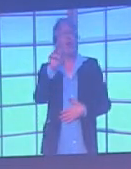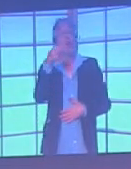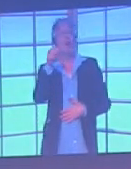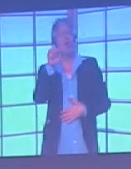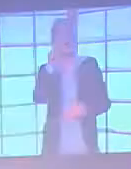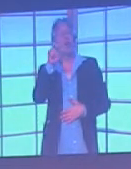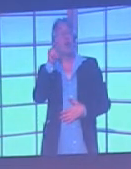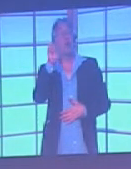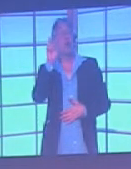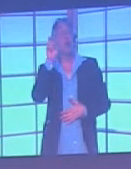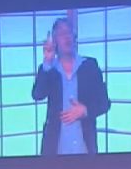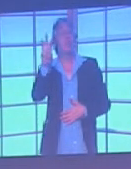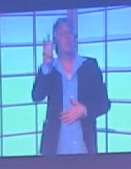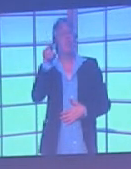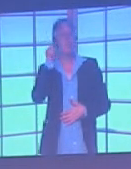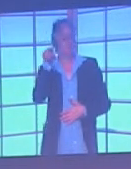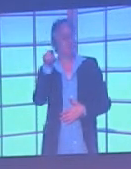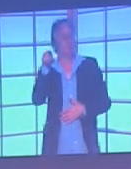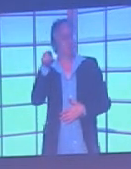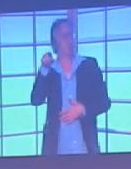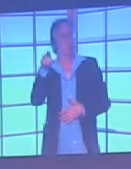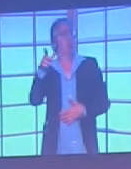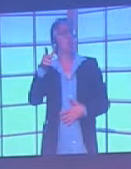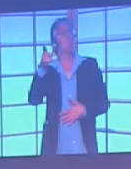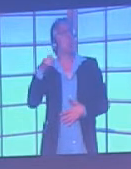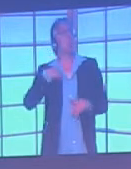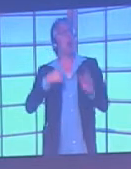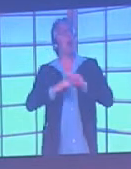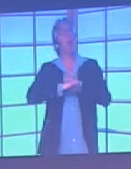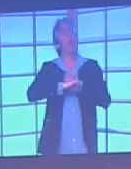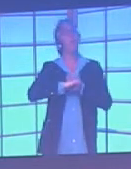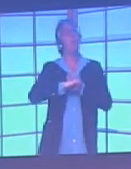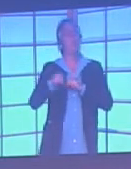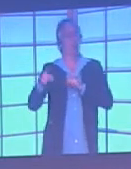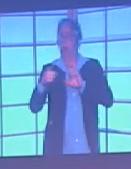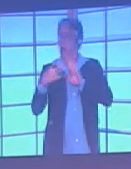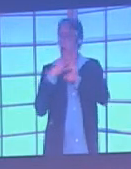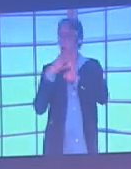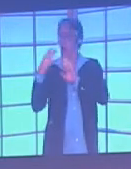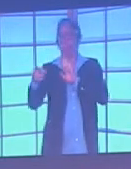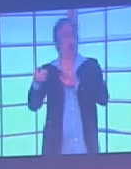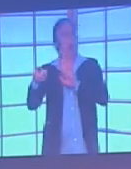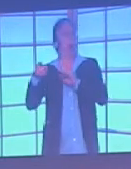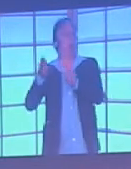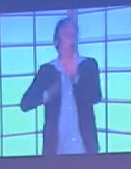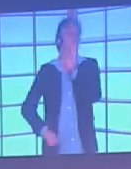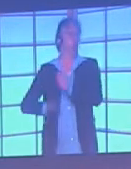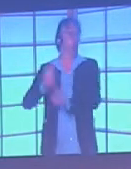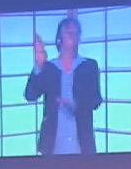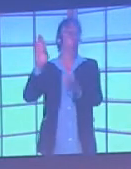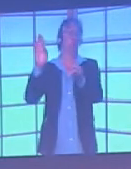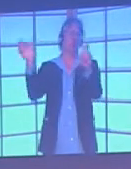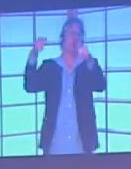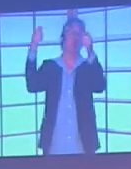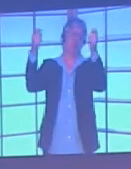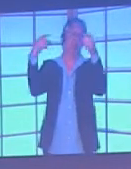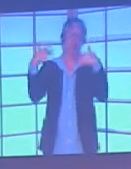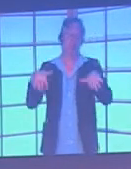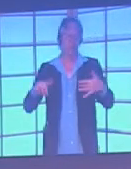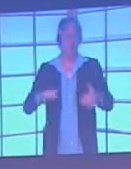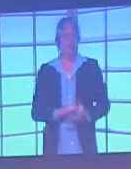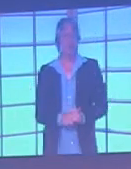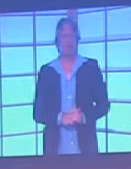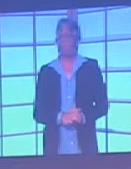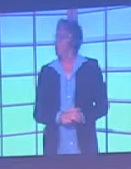the club's support and passion and helped make it a great success. So if we can start, please. Mike, I think you're going to tell us a little bit about